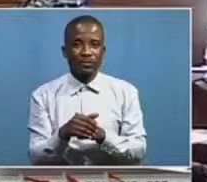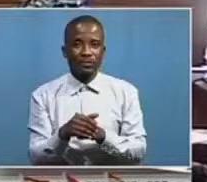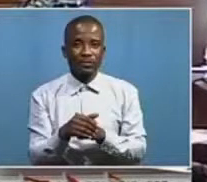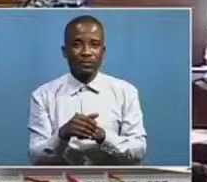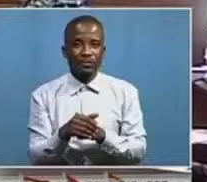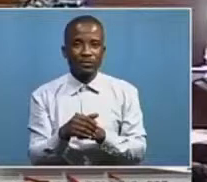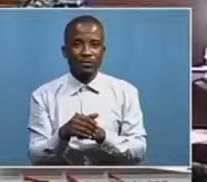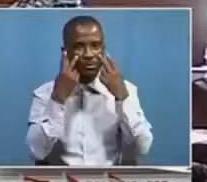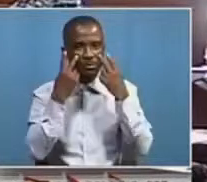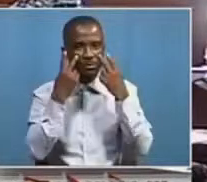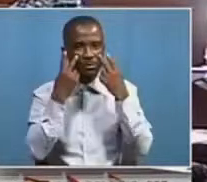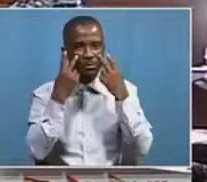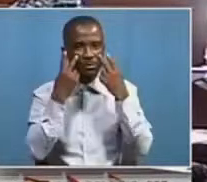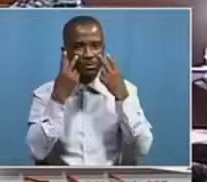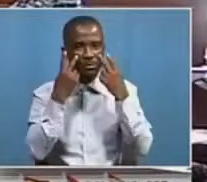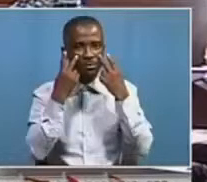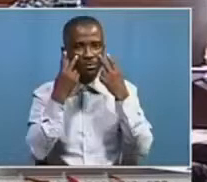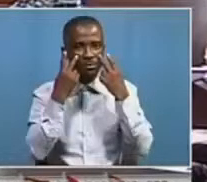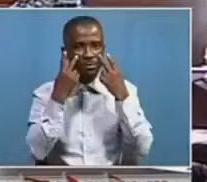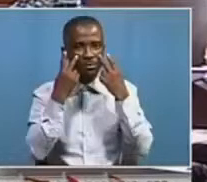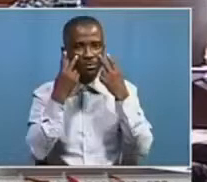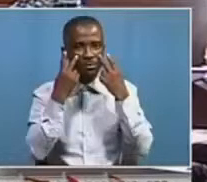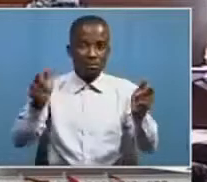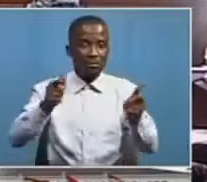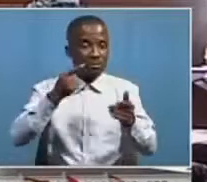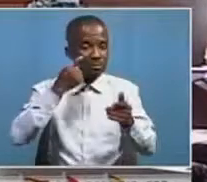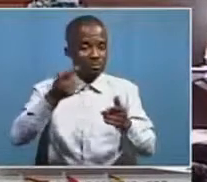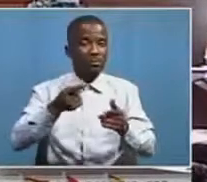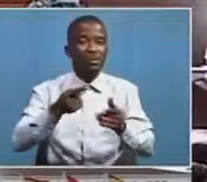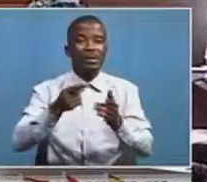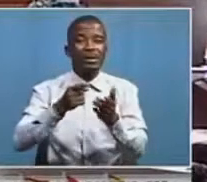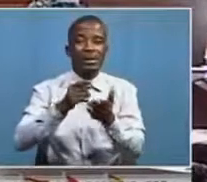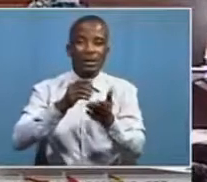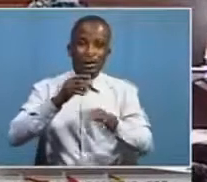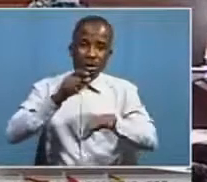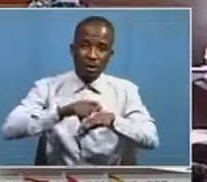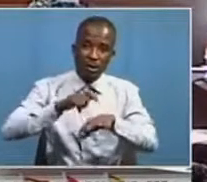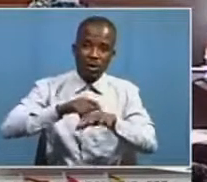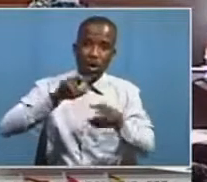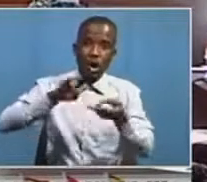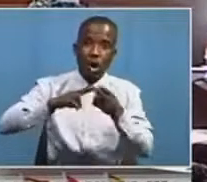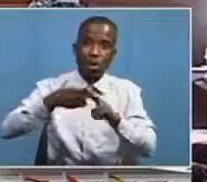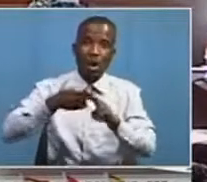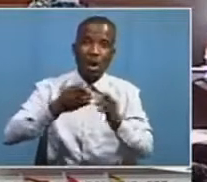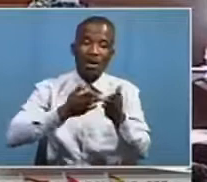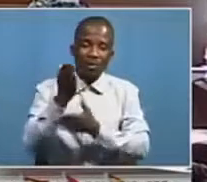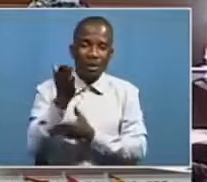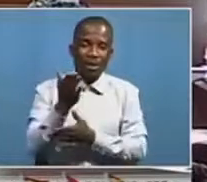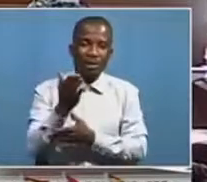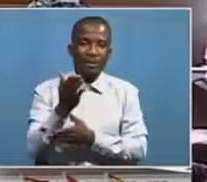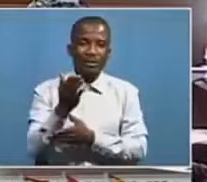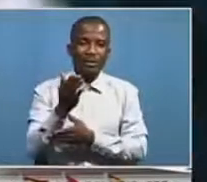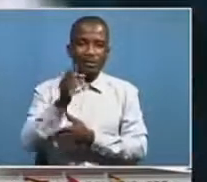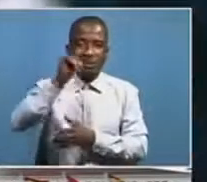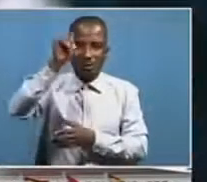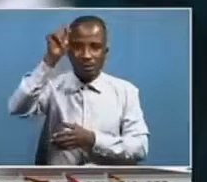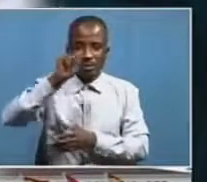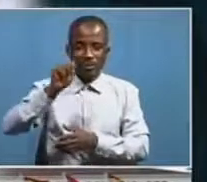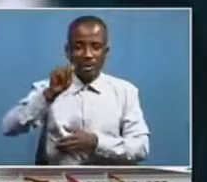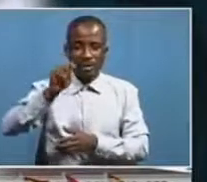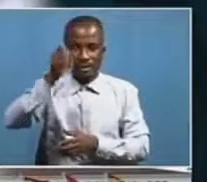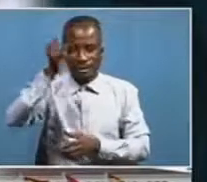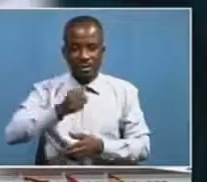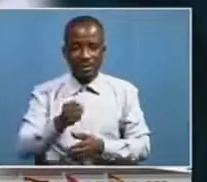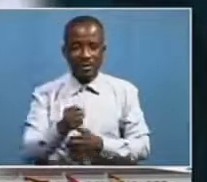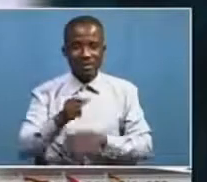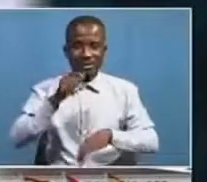PW1, Mr. Siedun Ketia, to show that the actual total valid vote cast, excluding the votes from Techim and South, at